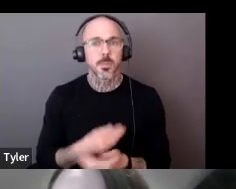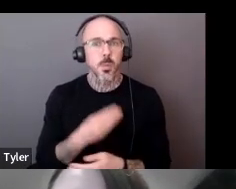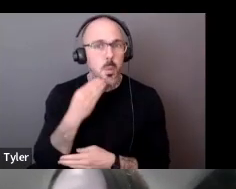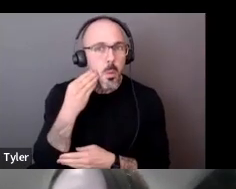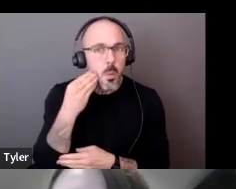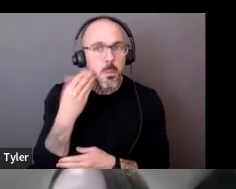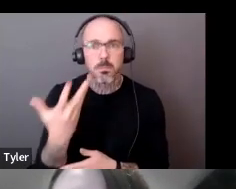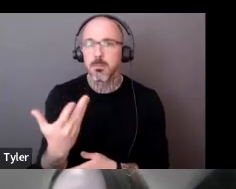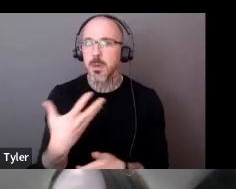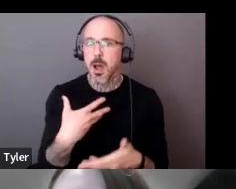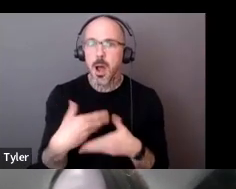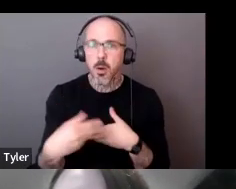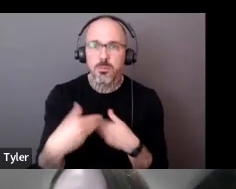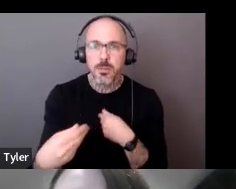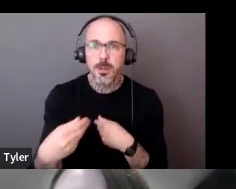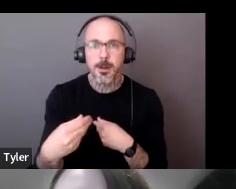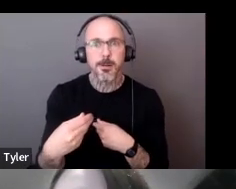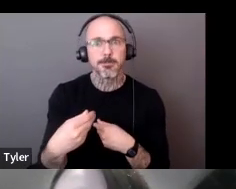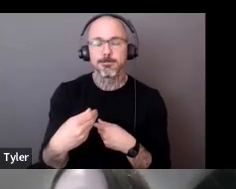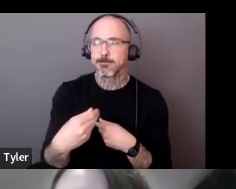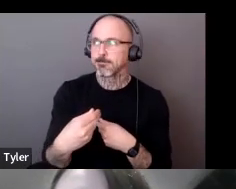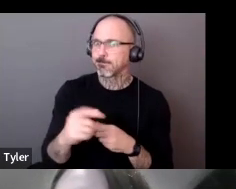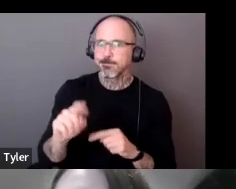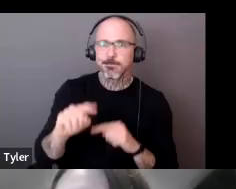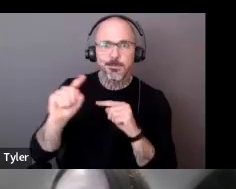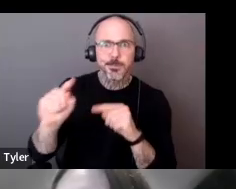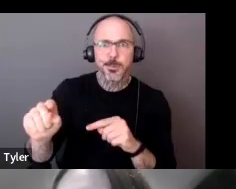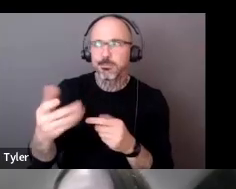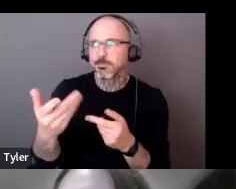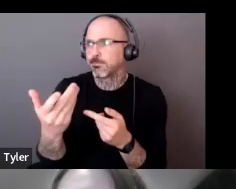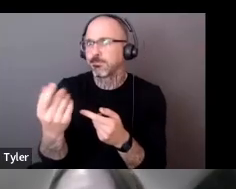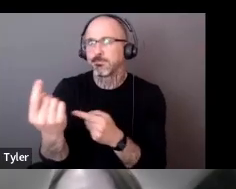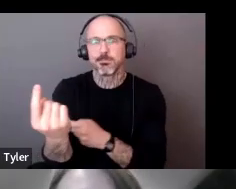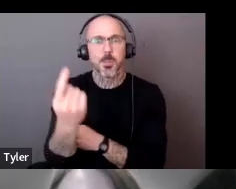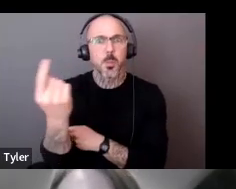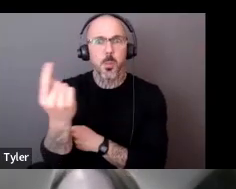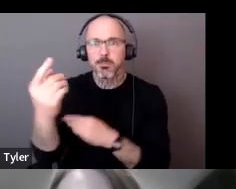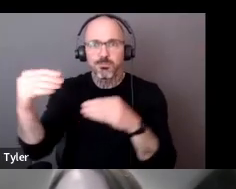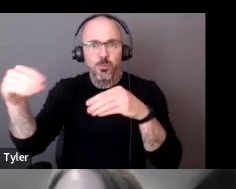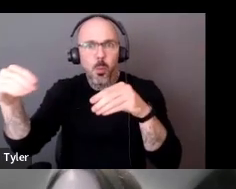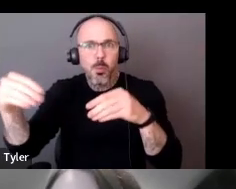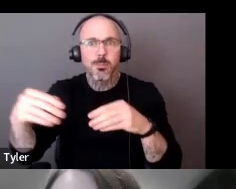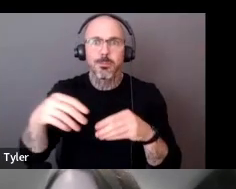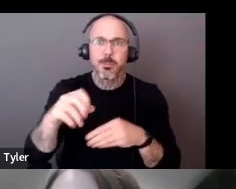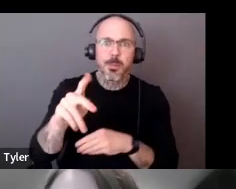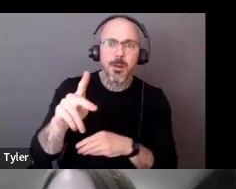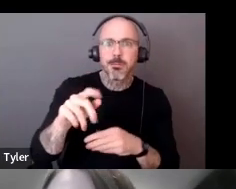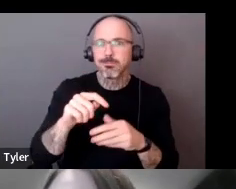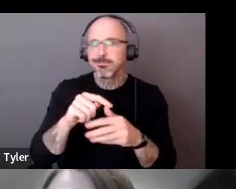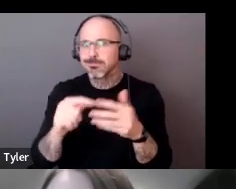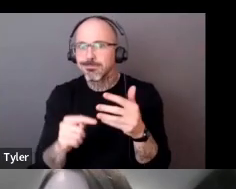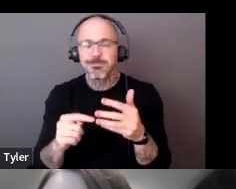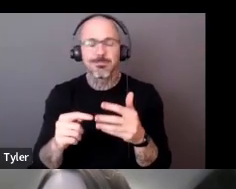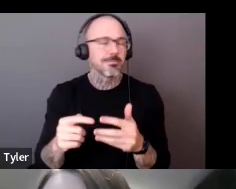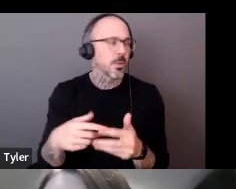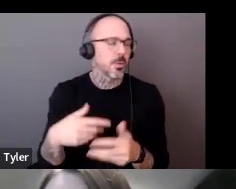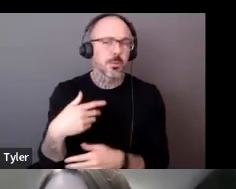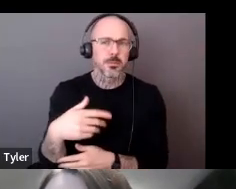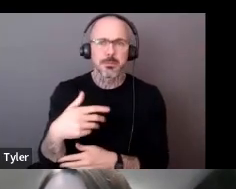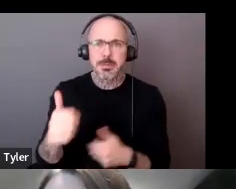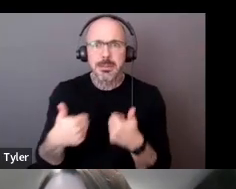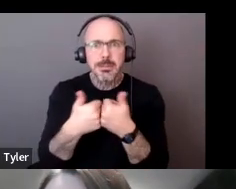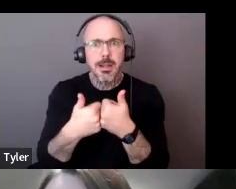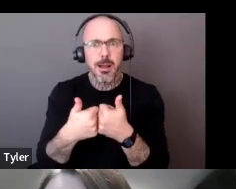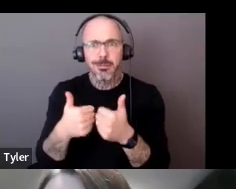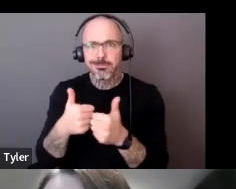home to get to someplace, we may have different needs in terms of being able to get from place